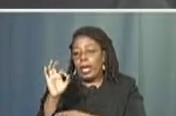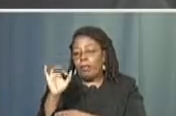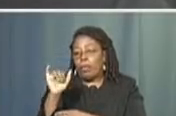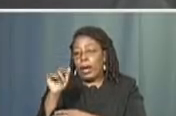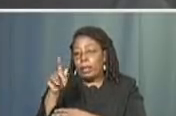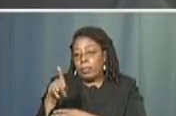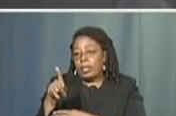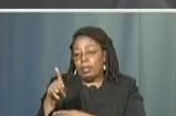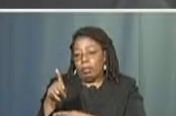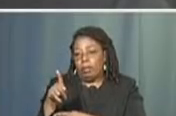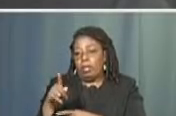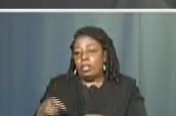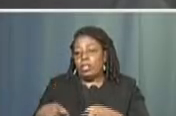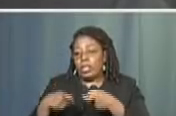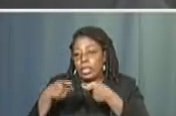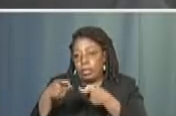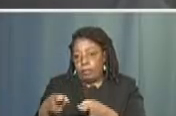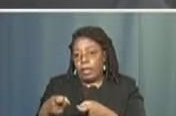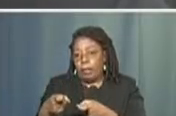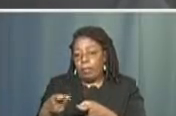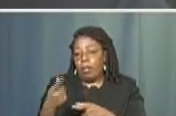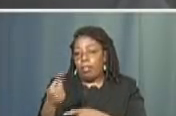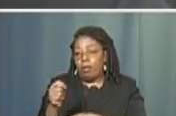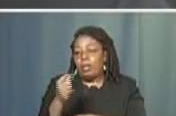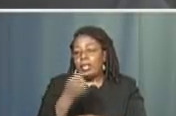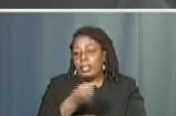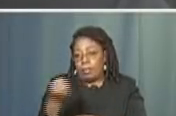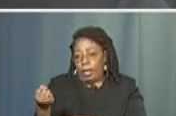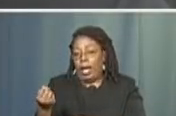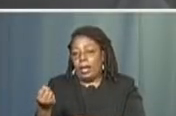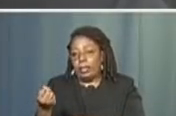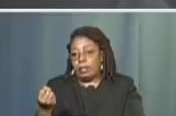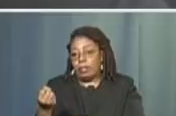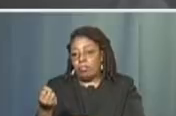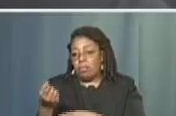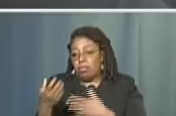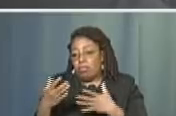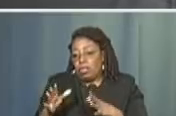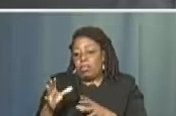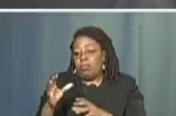release the actual supplies to them. So once we get